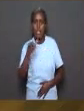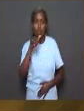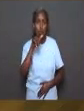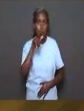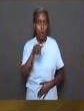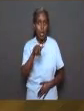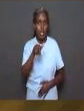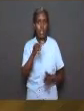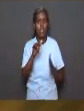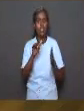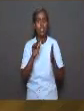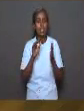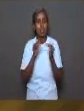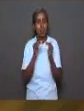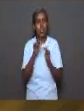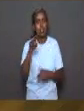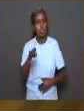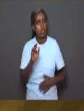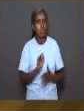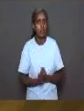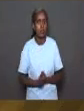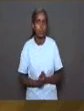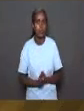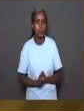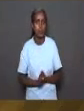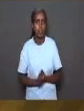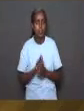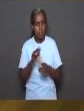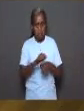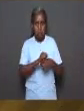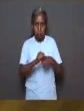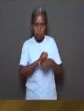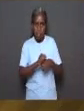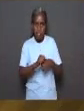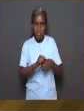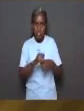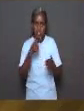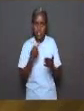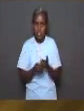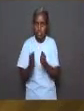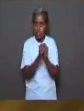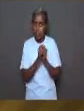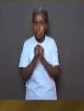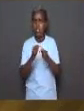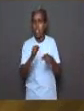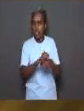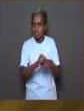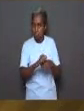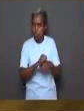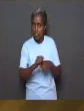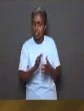y equals x. Let us practice this with an